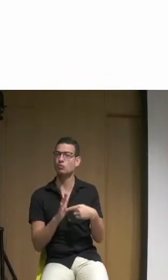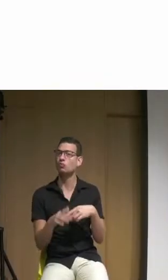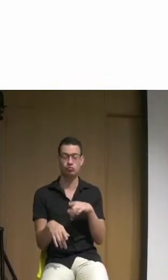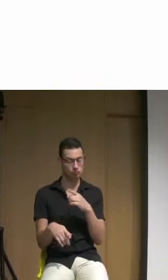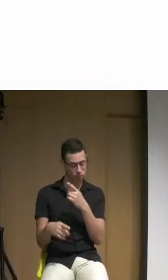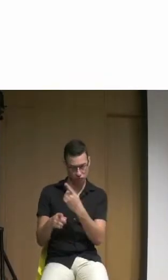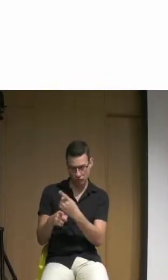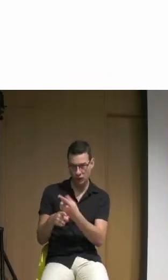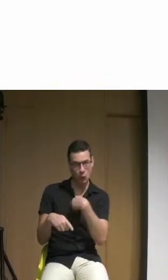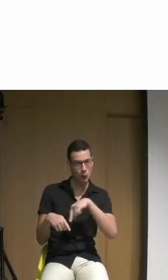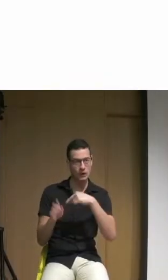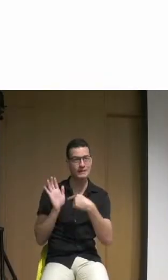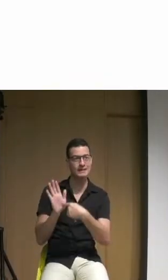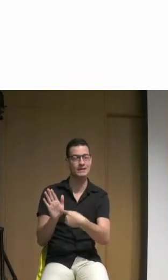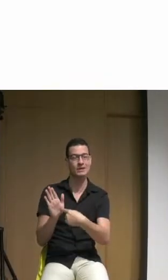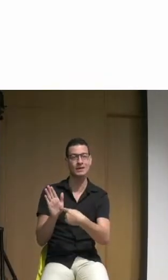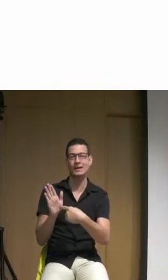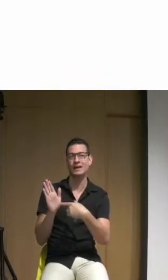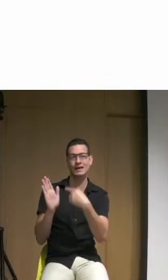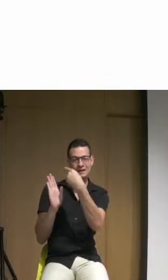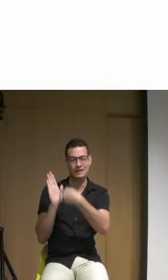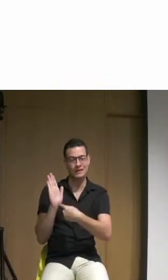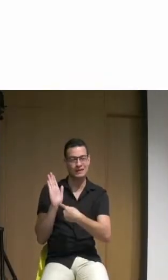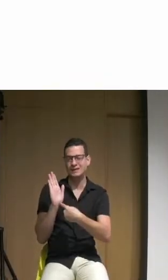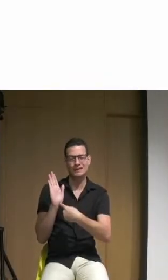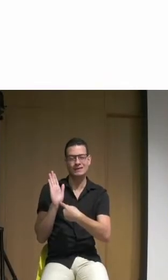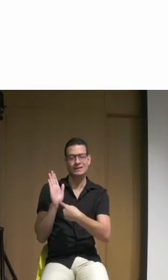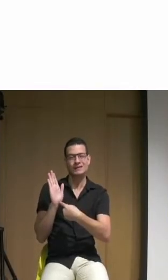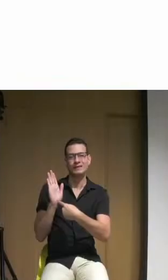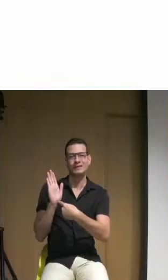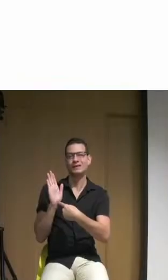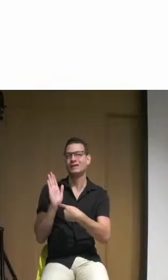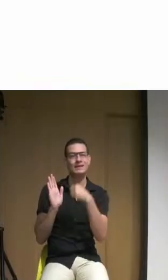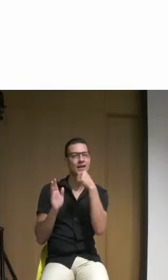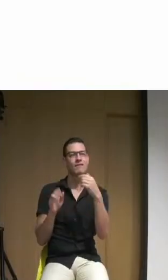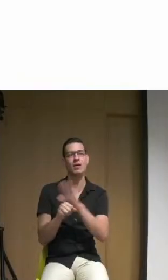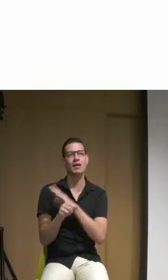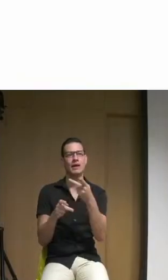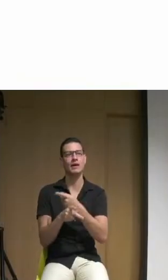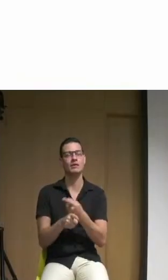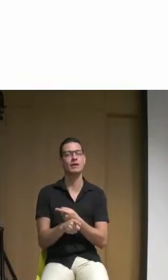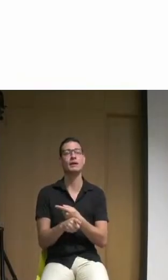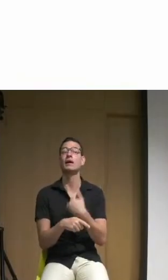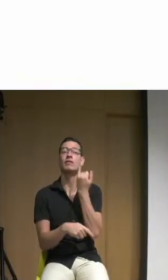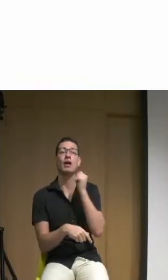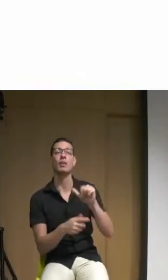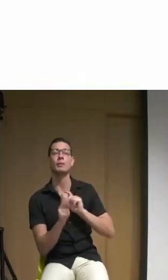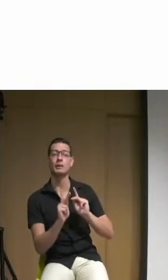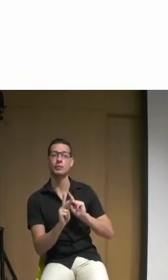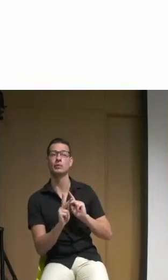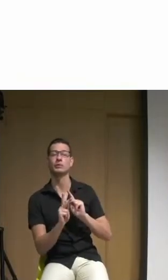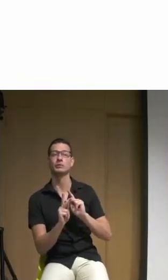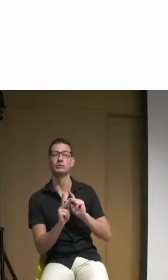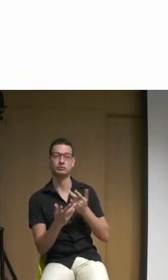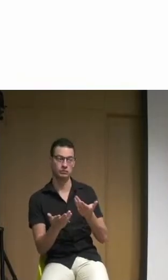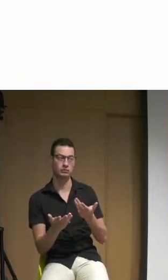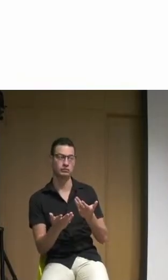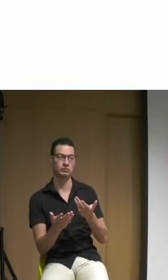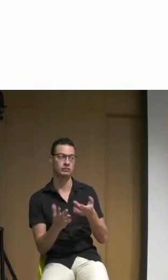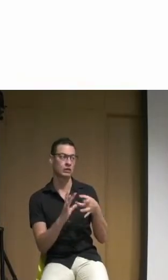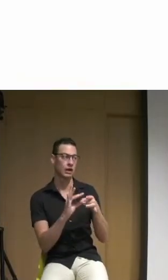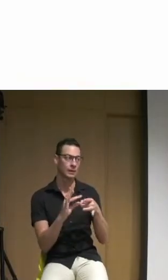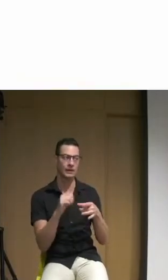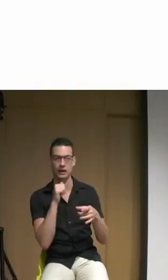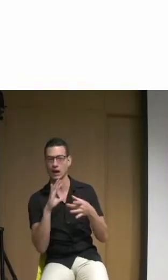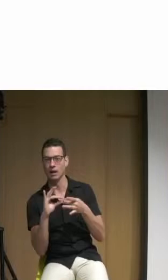accurate representation. And I'm not disputing what others may have said or not have said. I'm just saying that if you're going to put something into the record, it has to